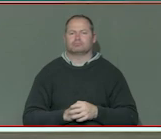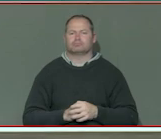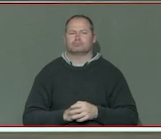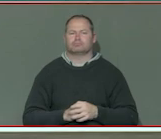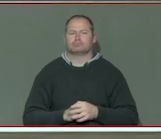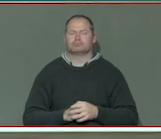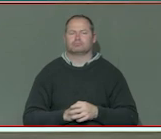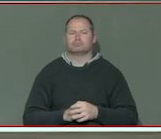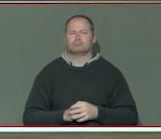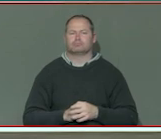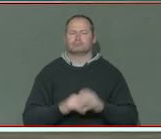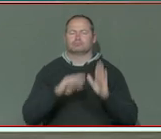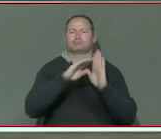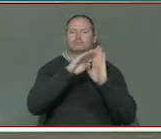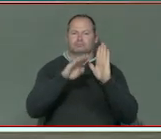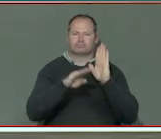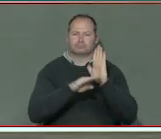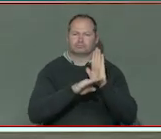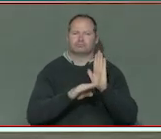Schultz,